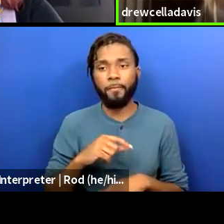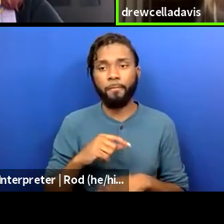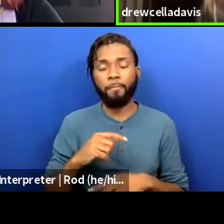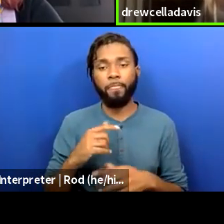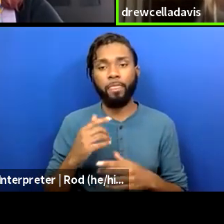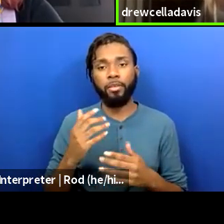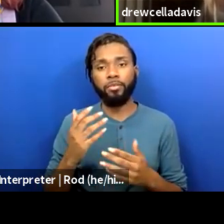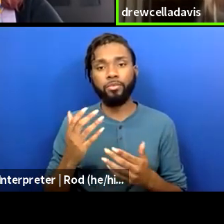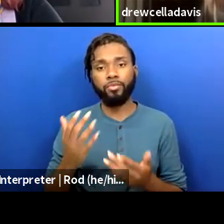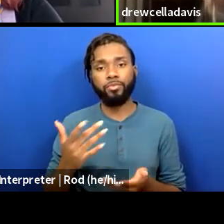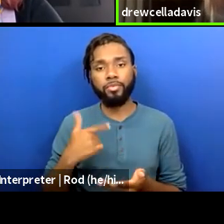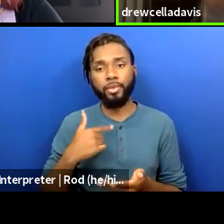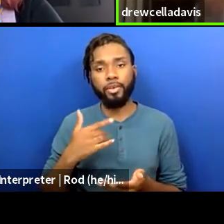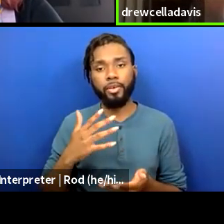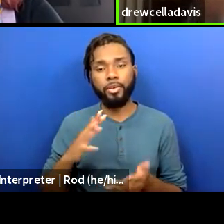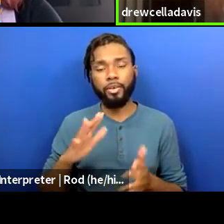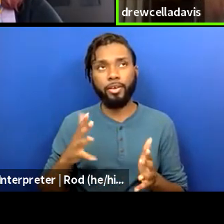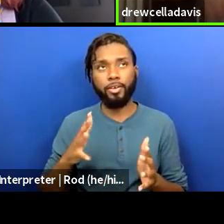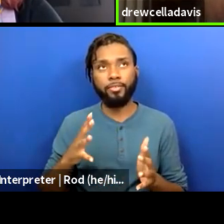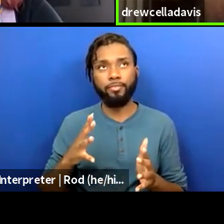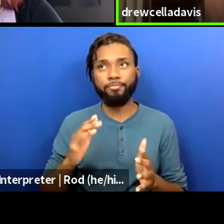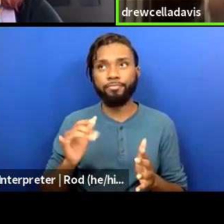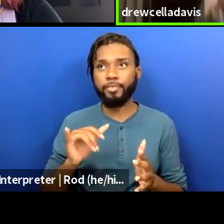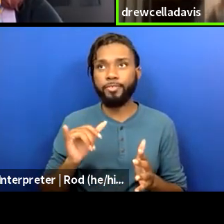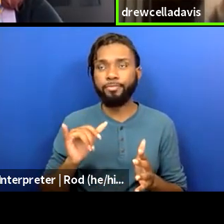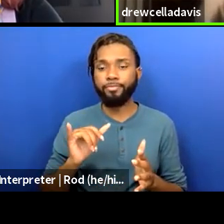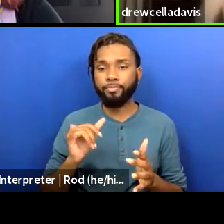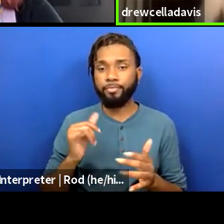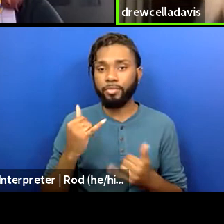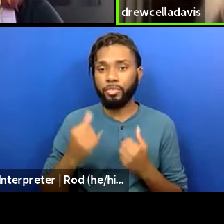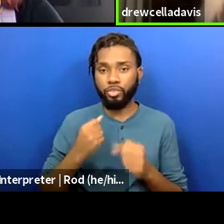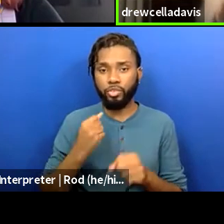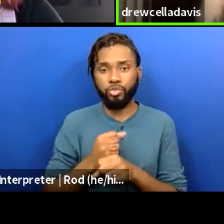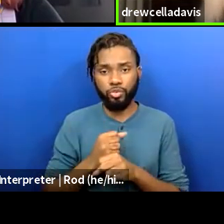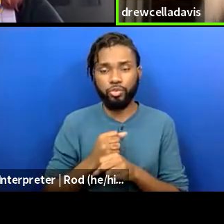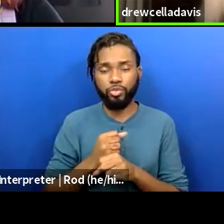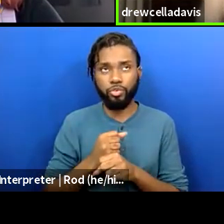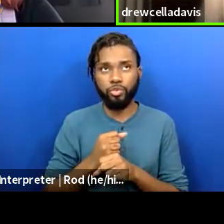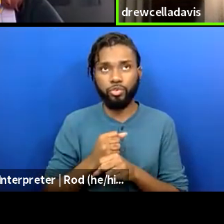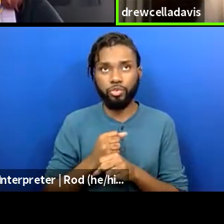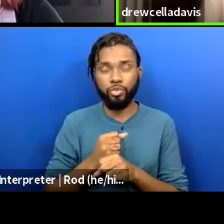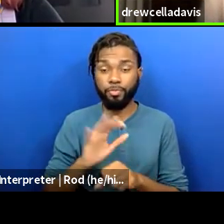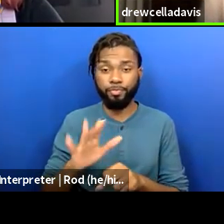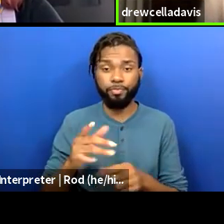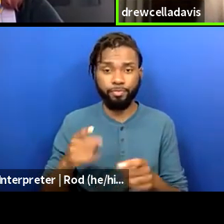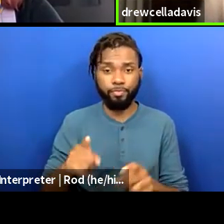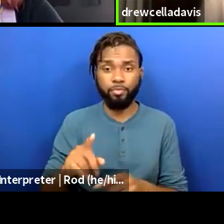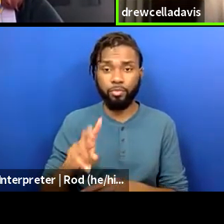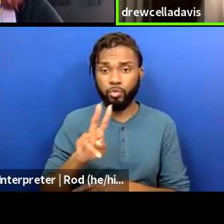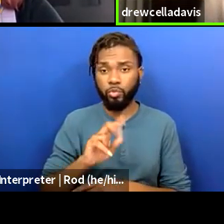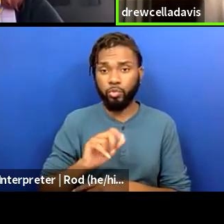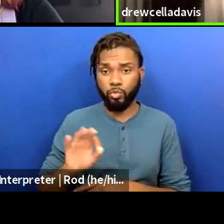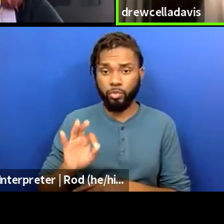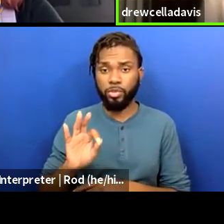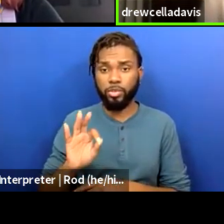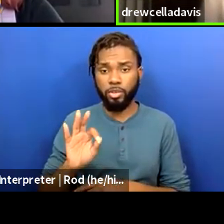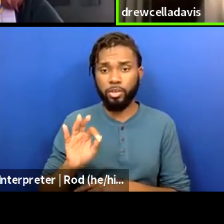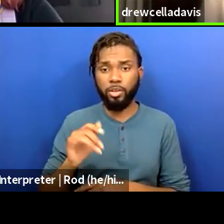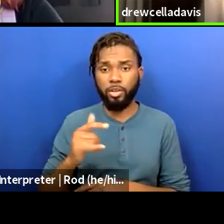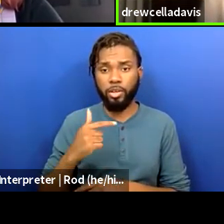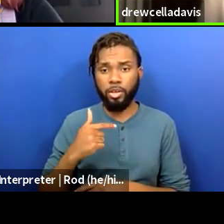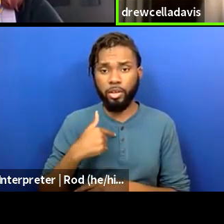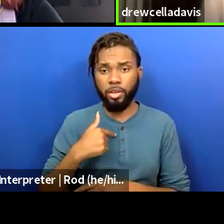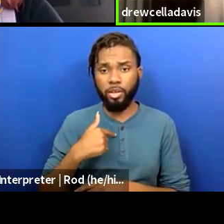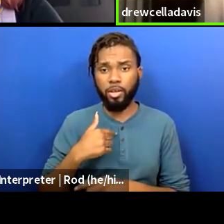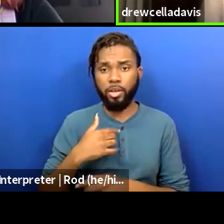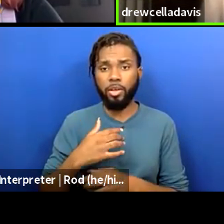so I kind of like this year, and like in 2009, I got the I